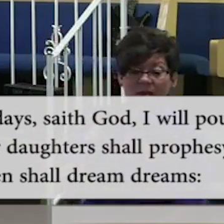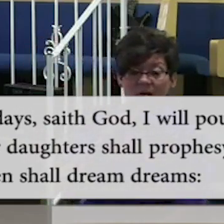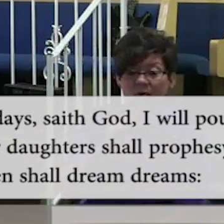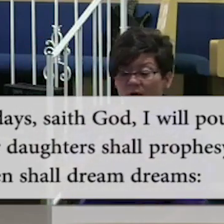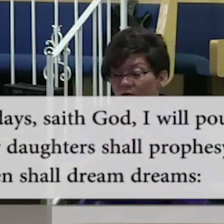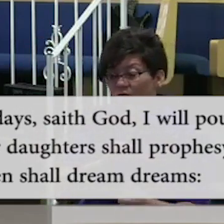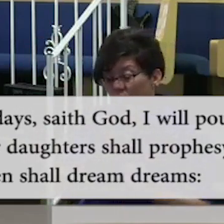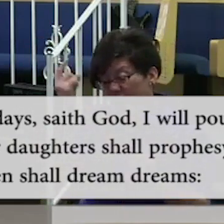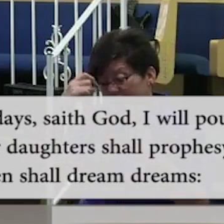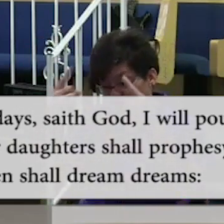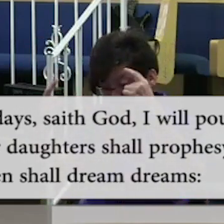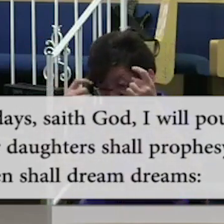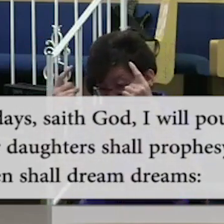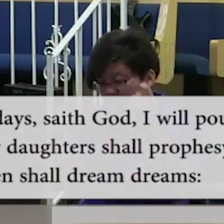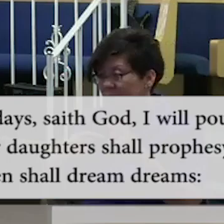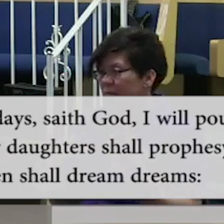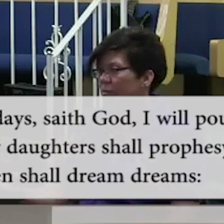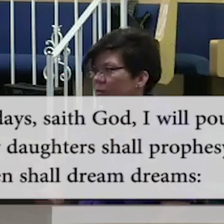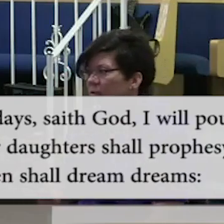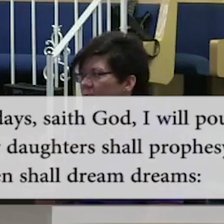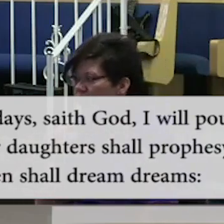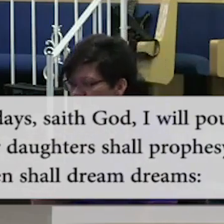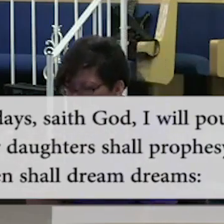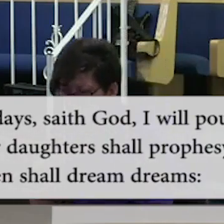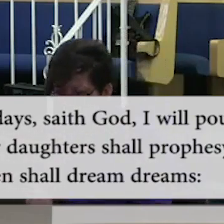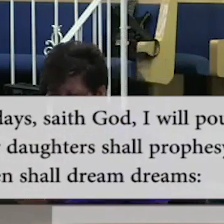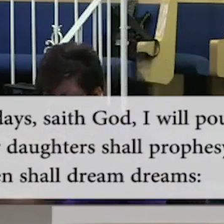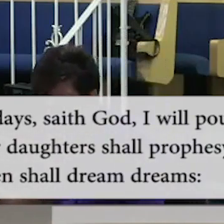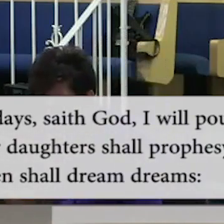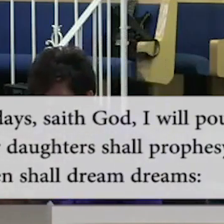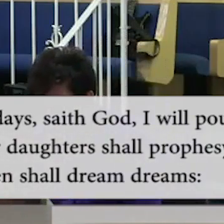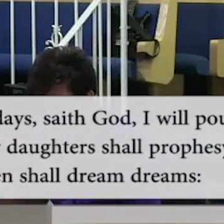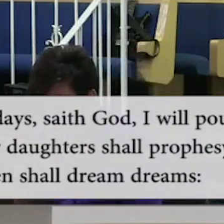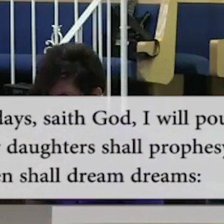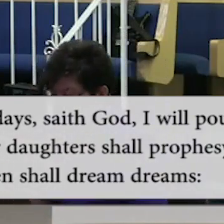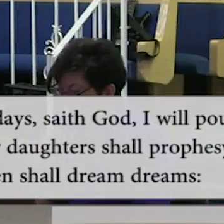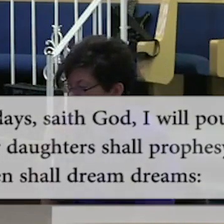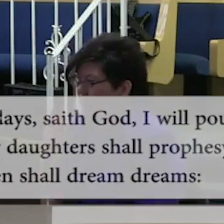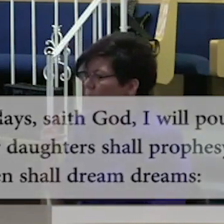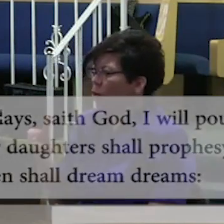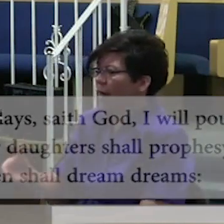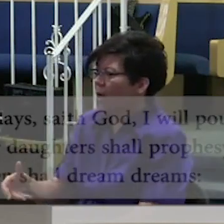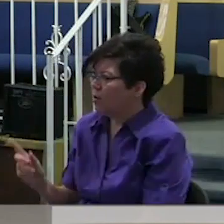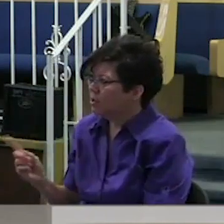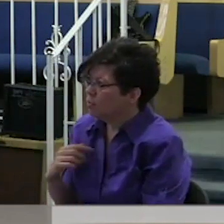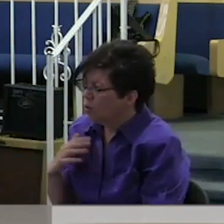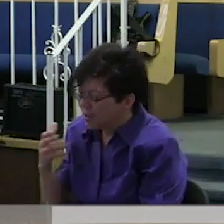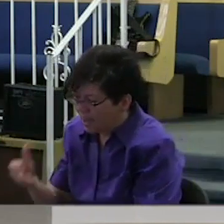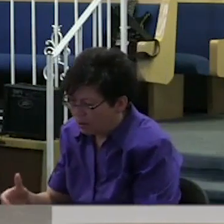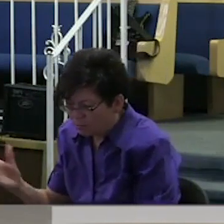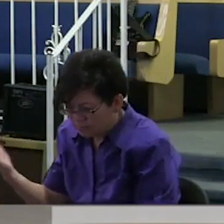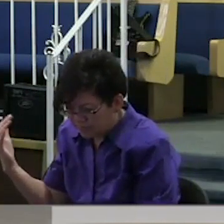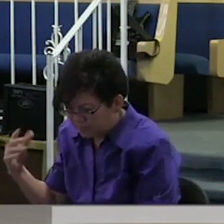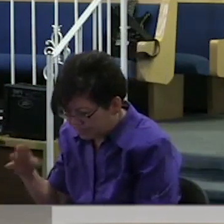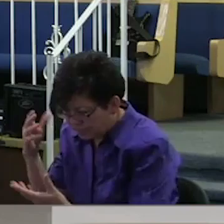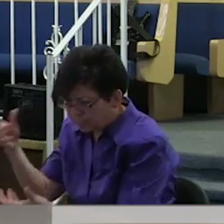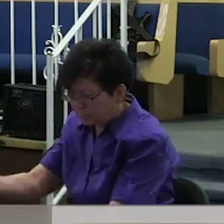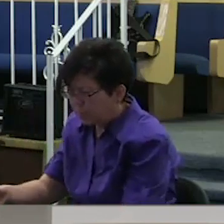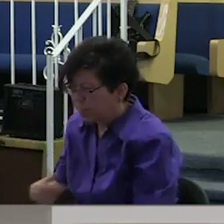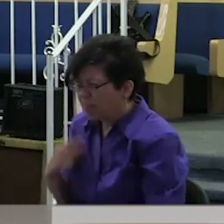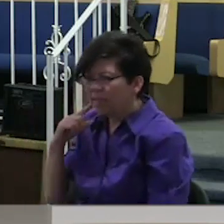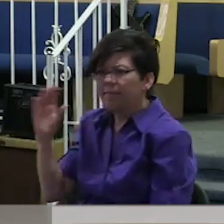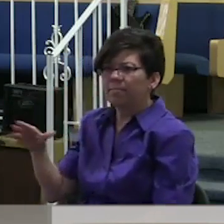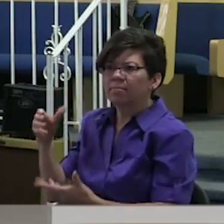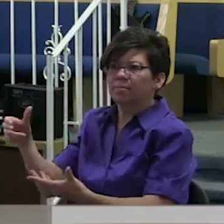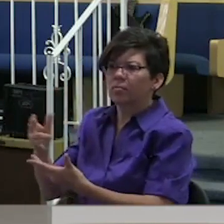dream dreams. Somebody tell your neighbor, he's pouring it out. Just tell your neighbor, he's pouring it out. He's